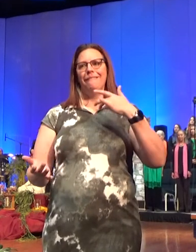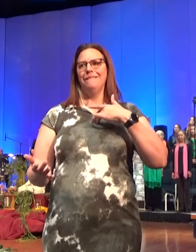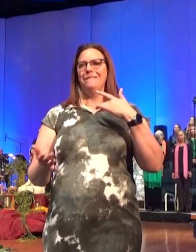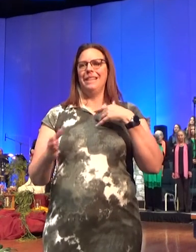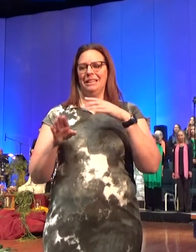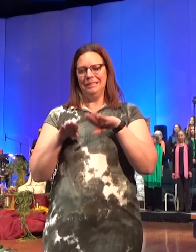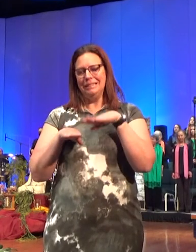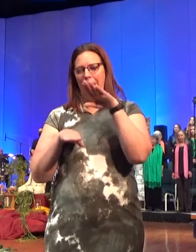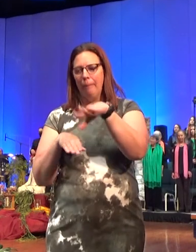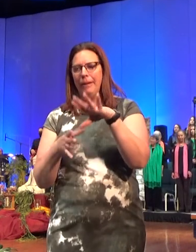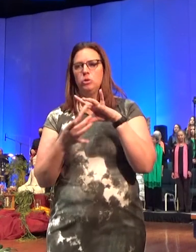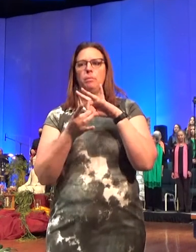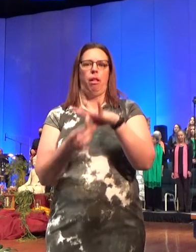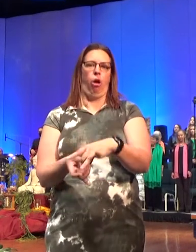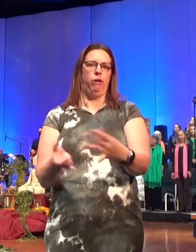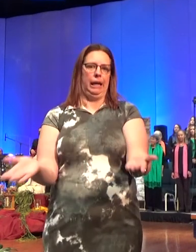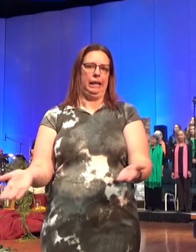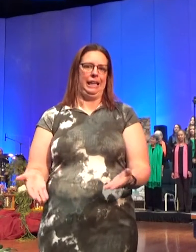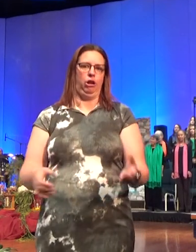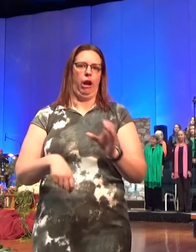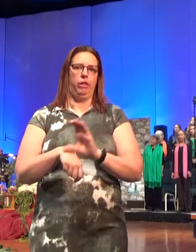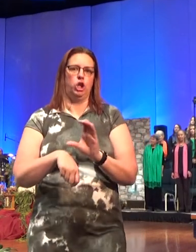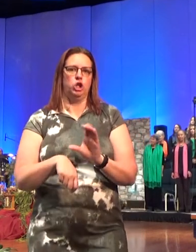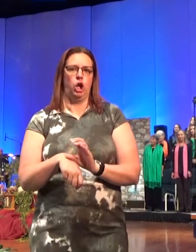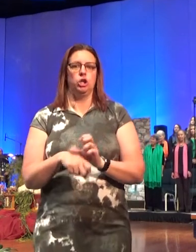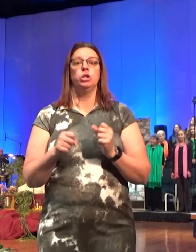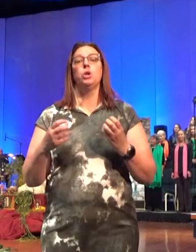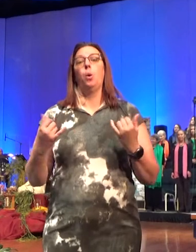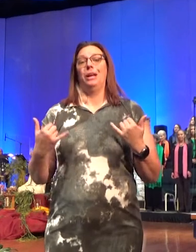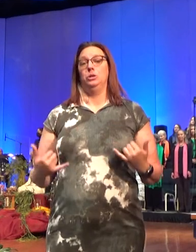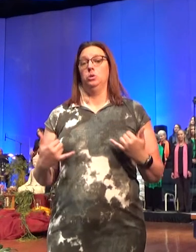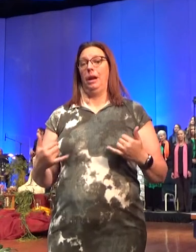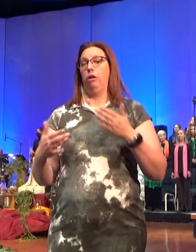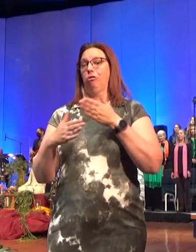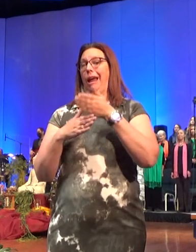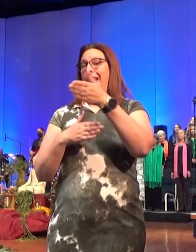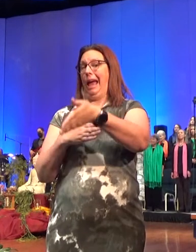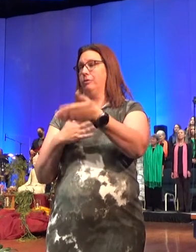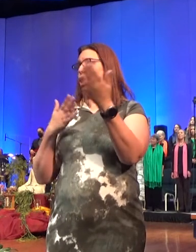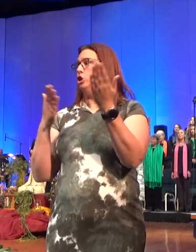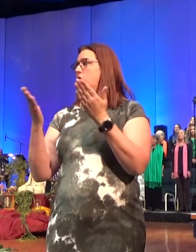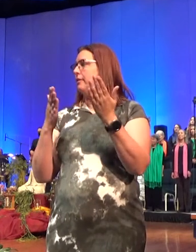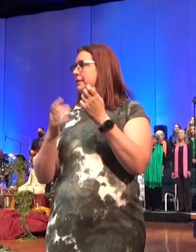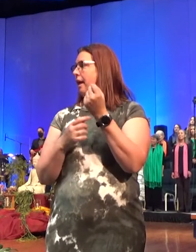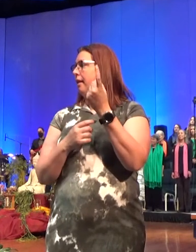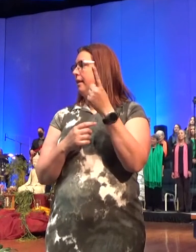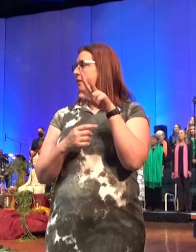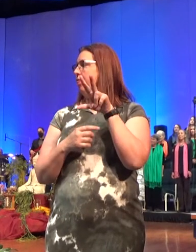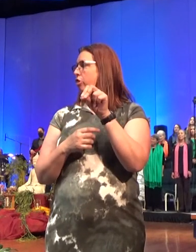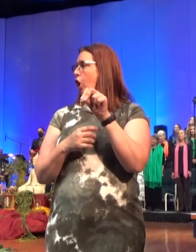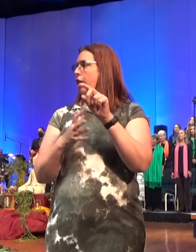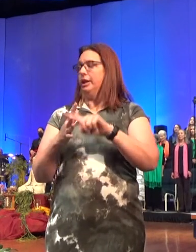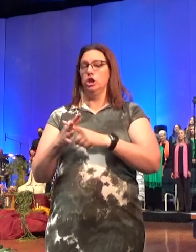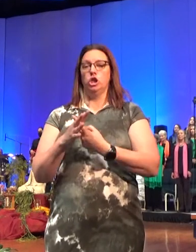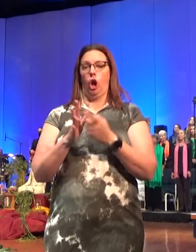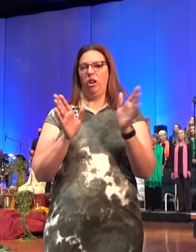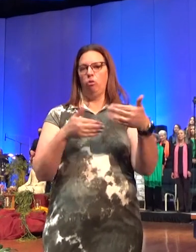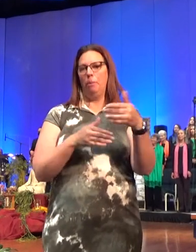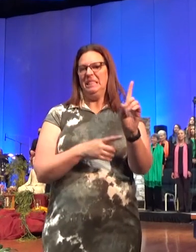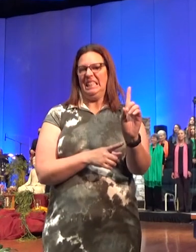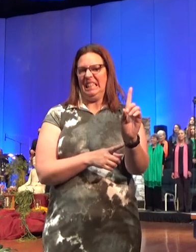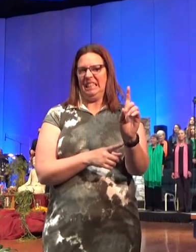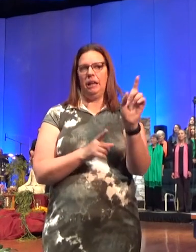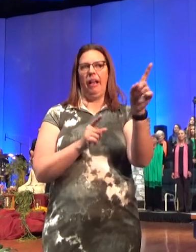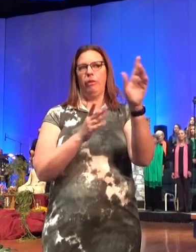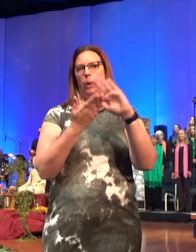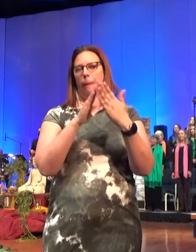here at Mile High Church. So today, right after the service at 11:30, we'll be starting in room D over in the community center, and I